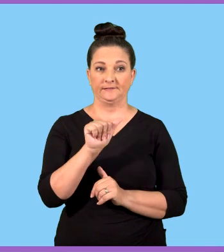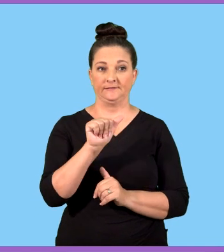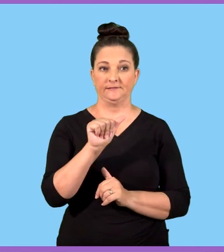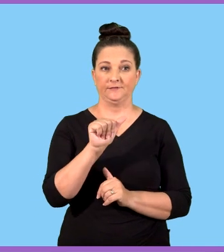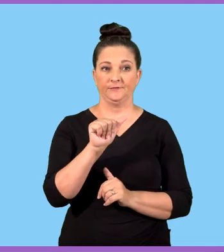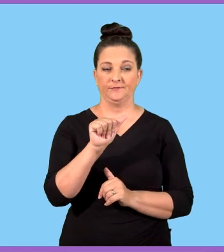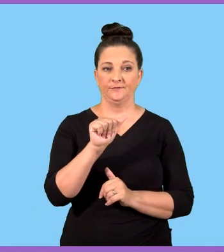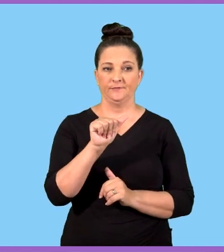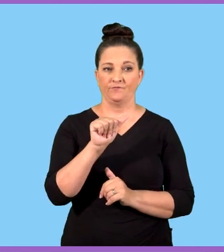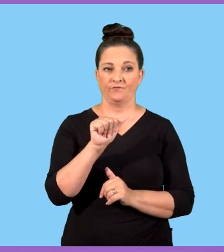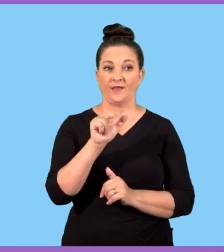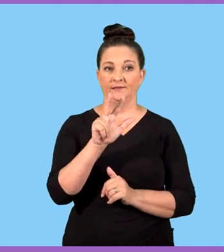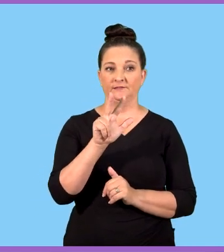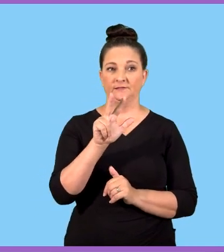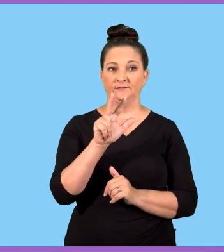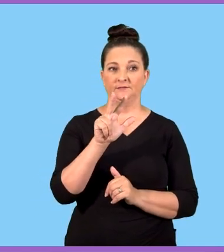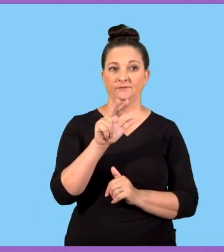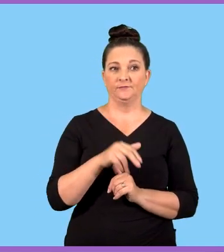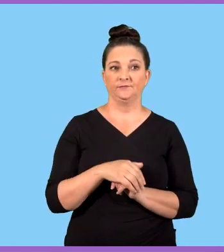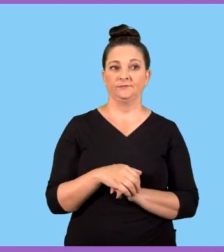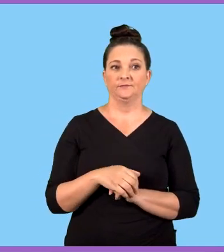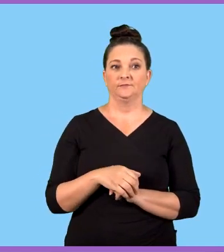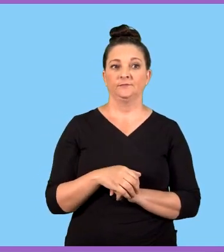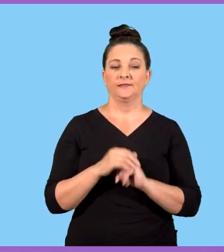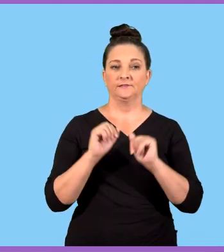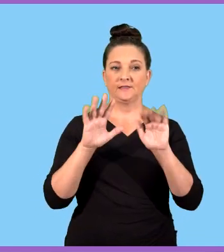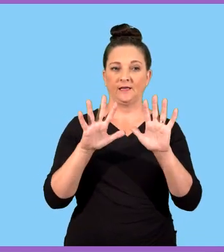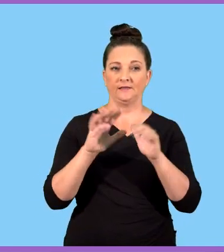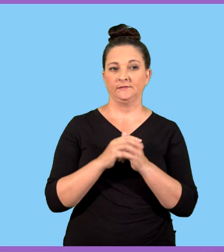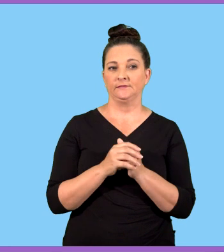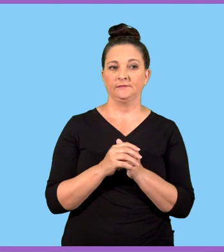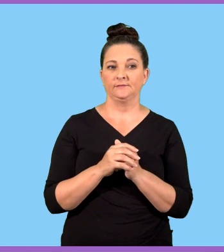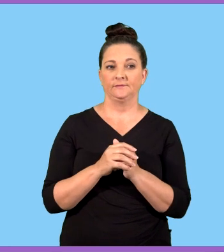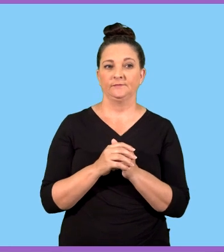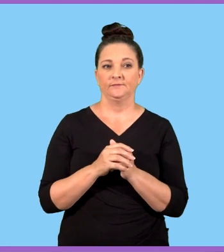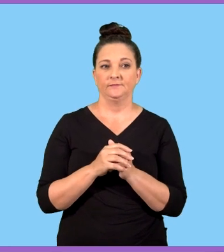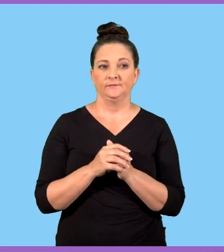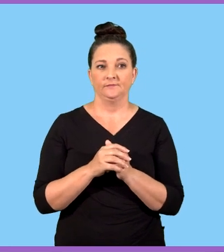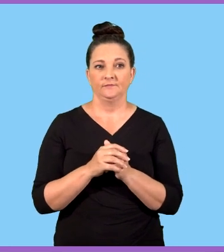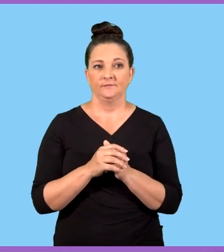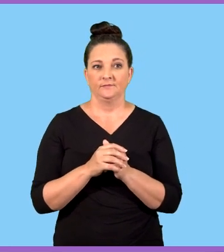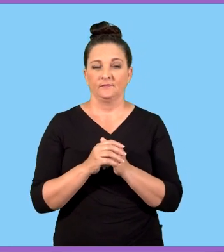5, 6, 8,